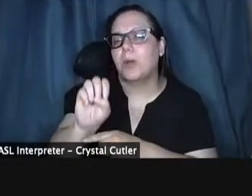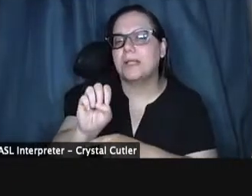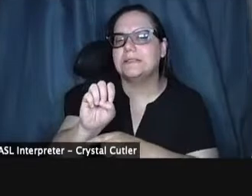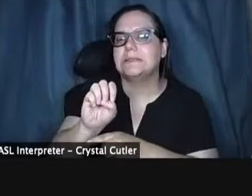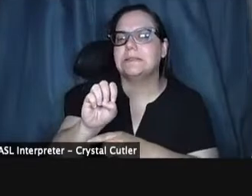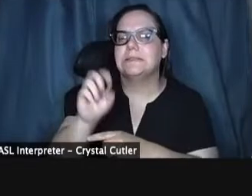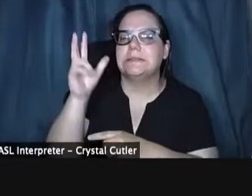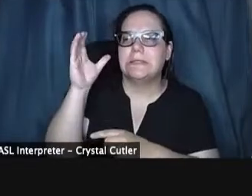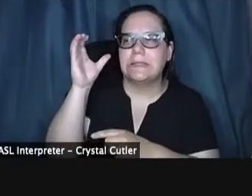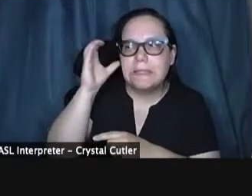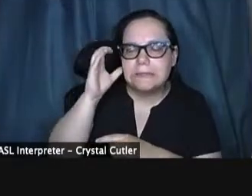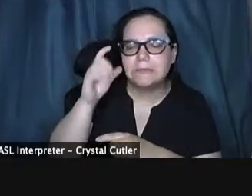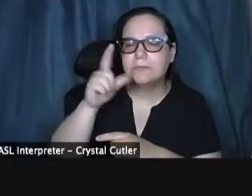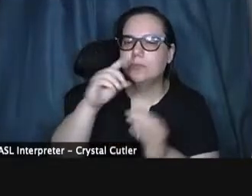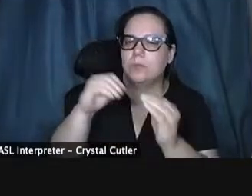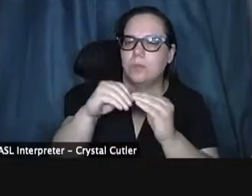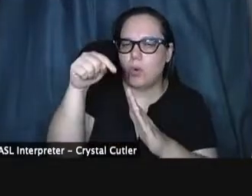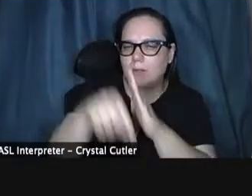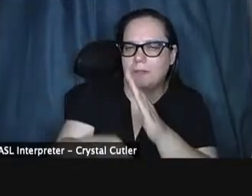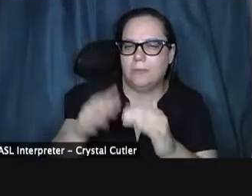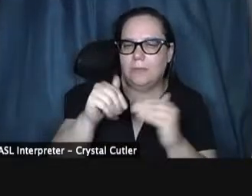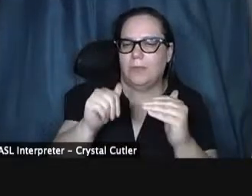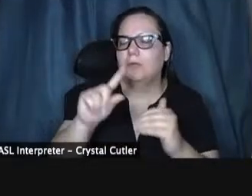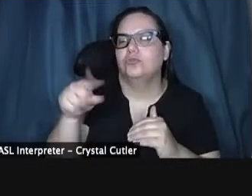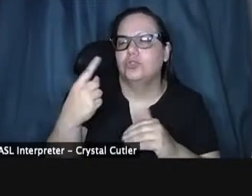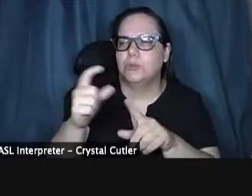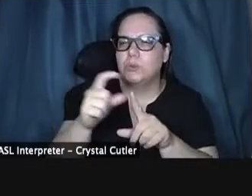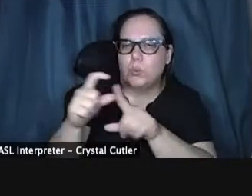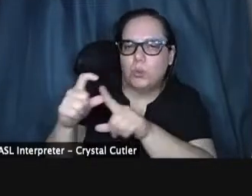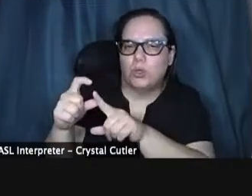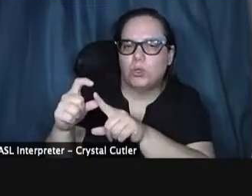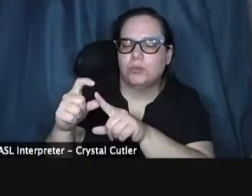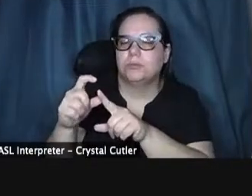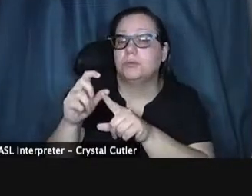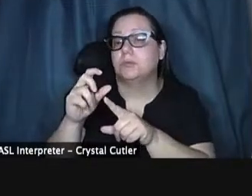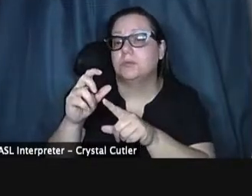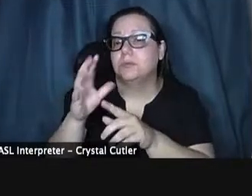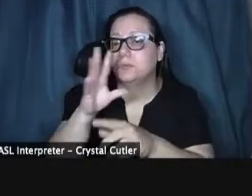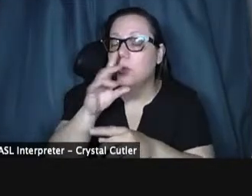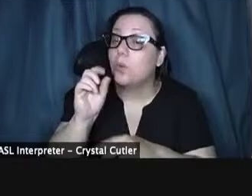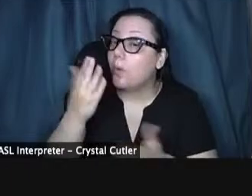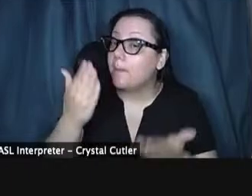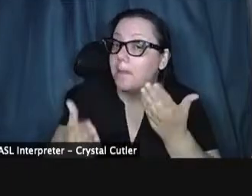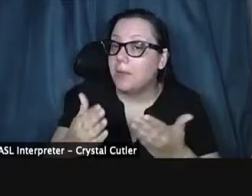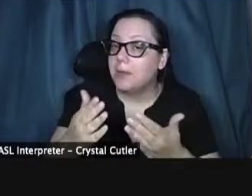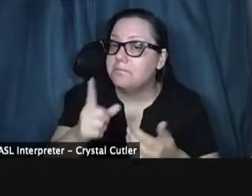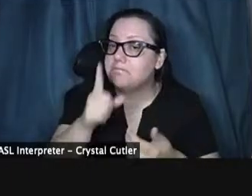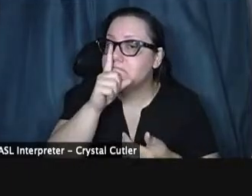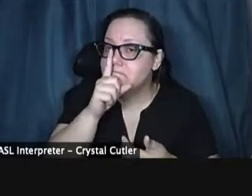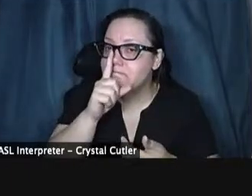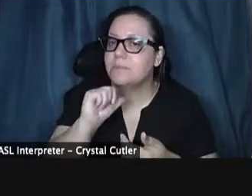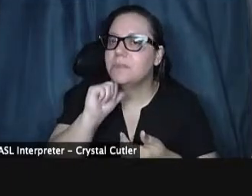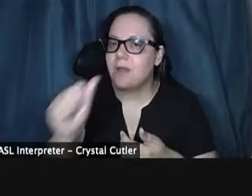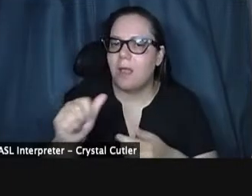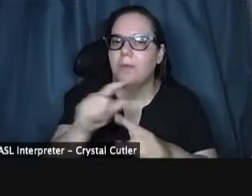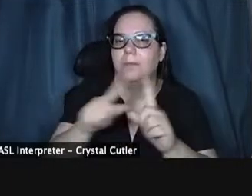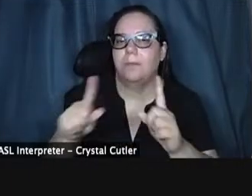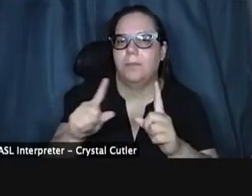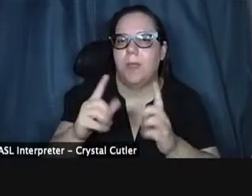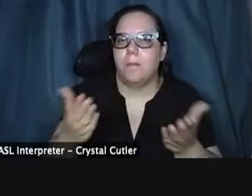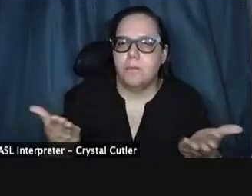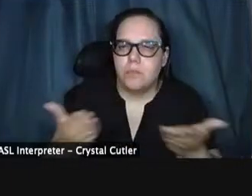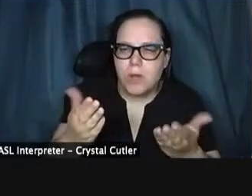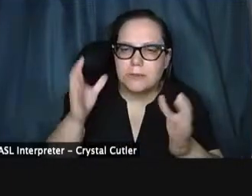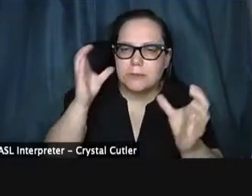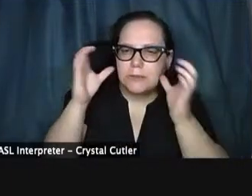to go beyond the words that are spoken or perhaps not spoken. presence listening is searching for something that may